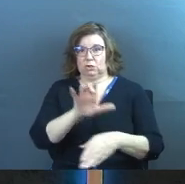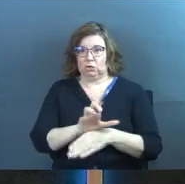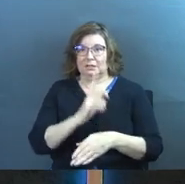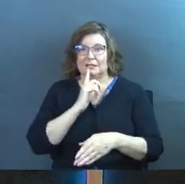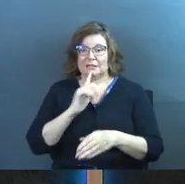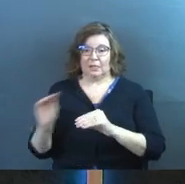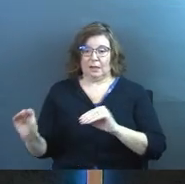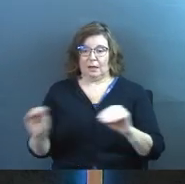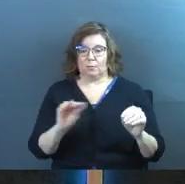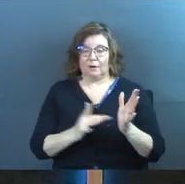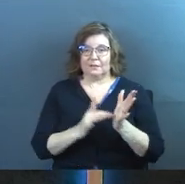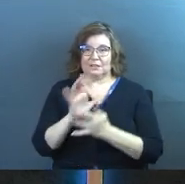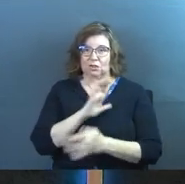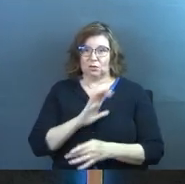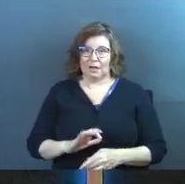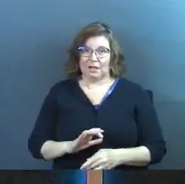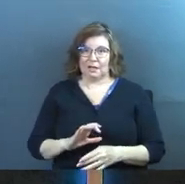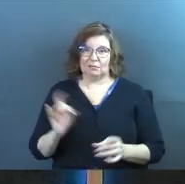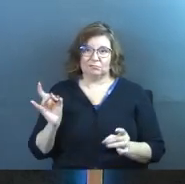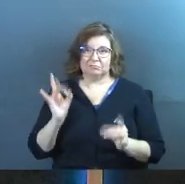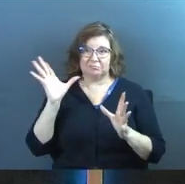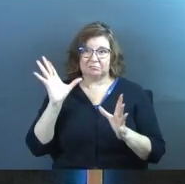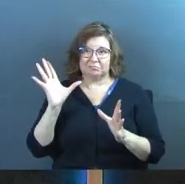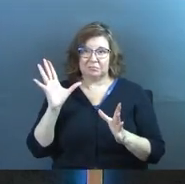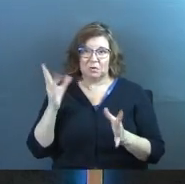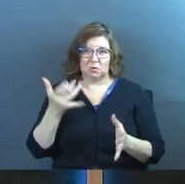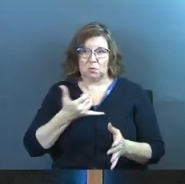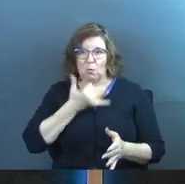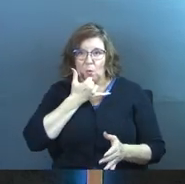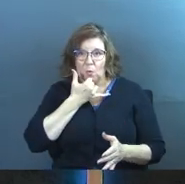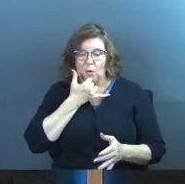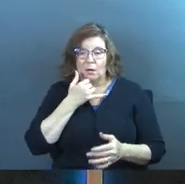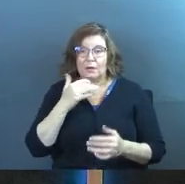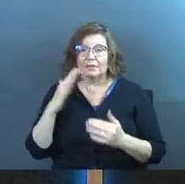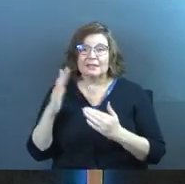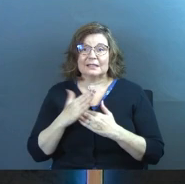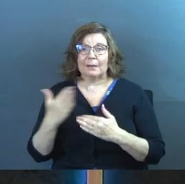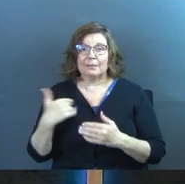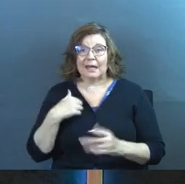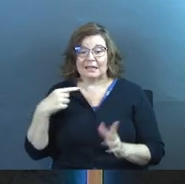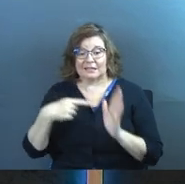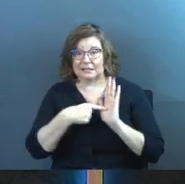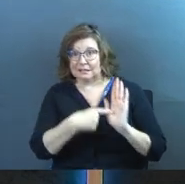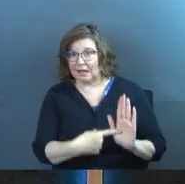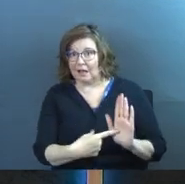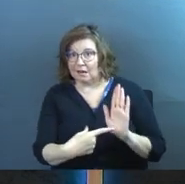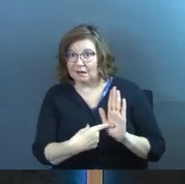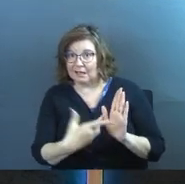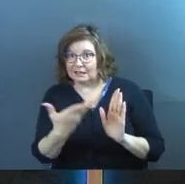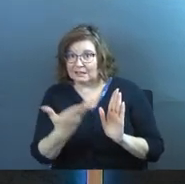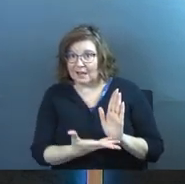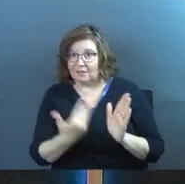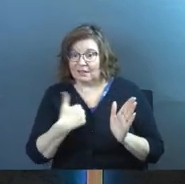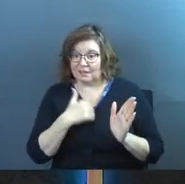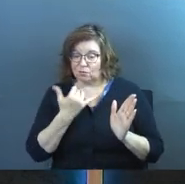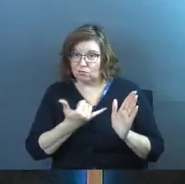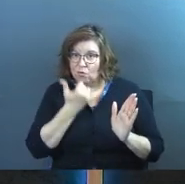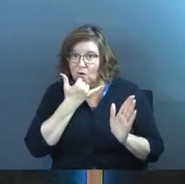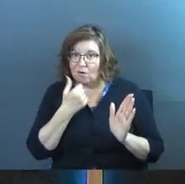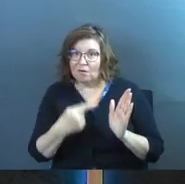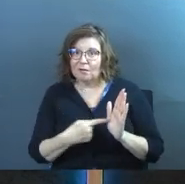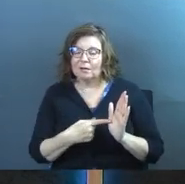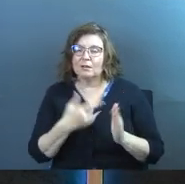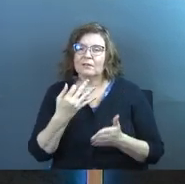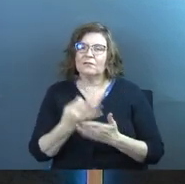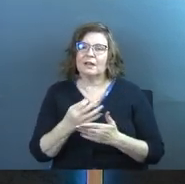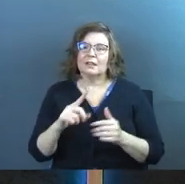the whole movement of Jesus Christ is bunk, the number one thing that he pointed to as evidence that this was wrong